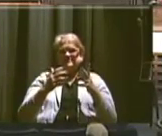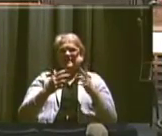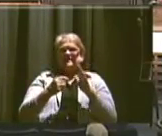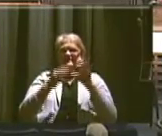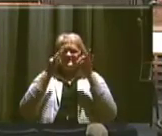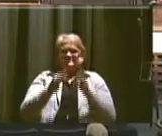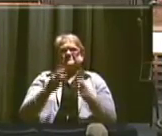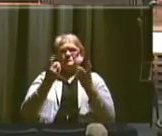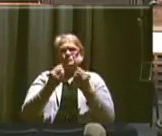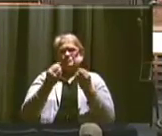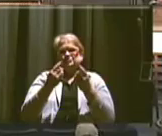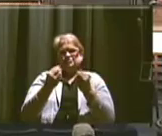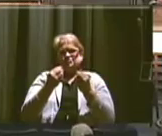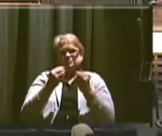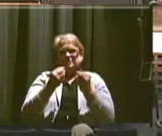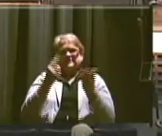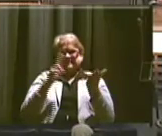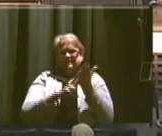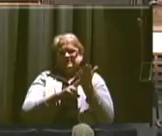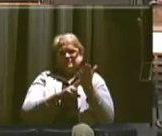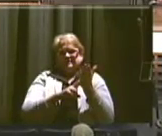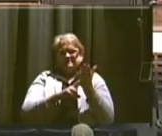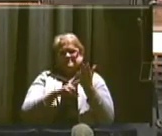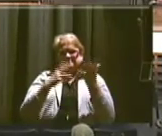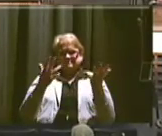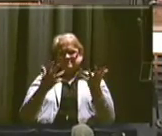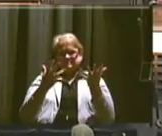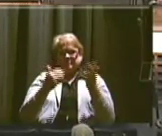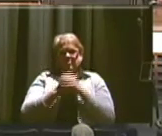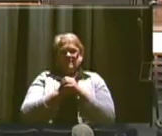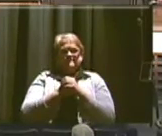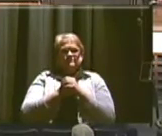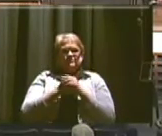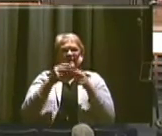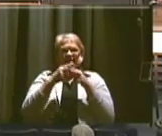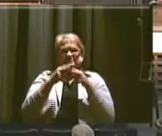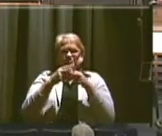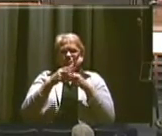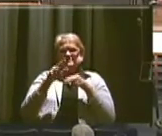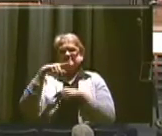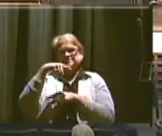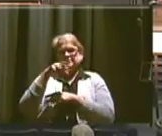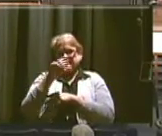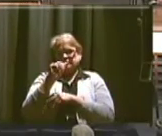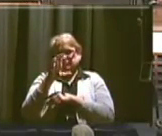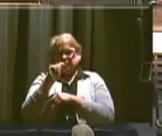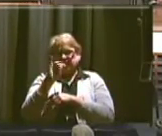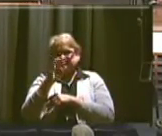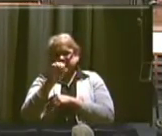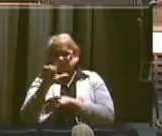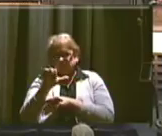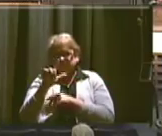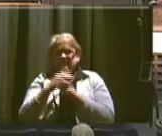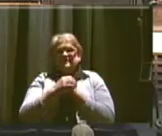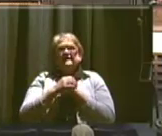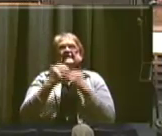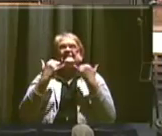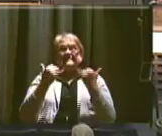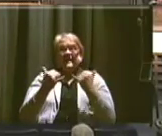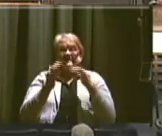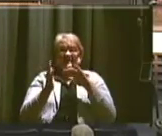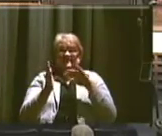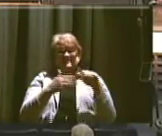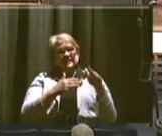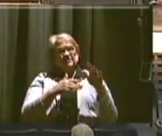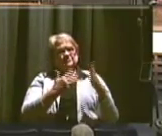to do about the contract. So as soon as practical. And now it gets a little complex. That stuff is